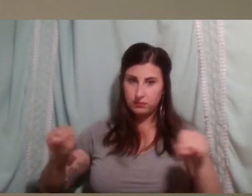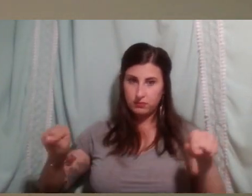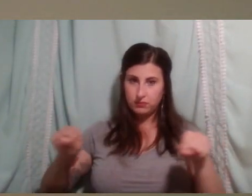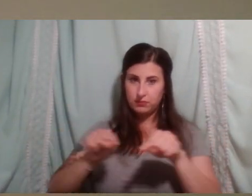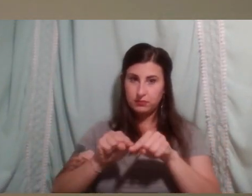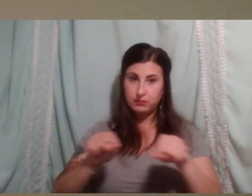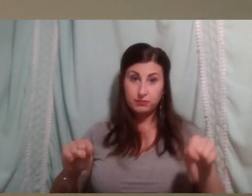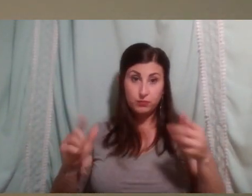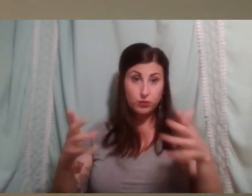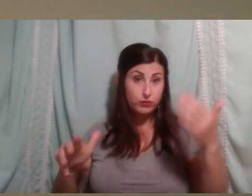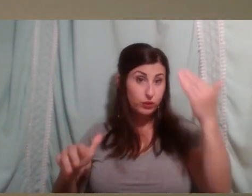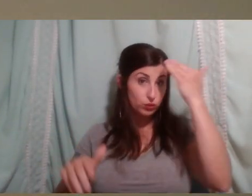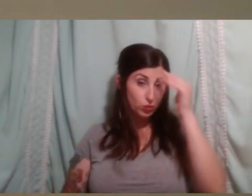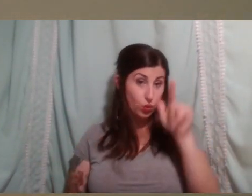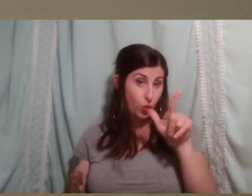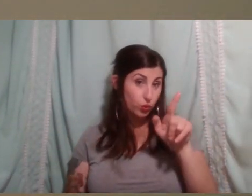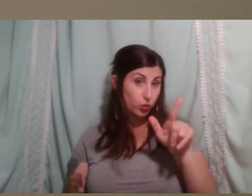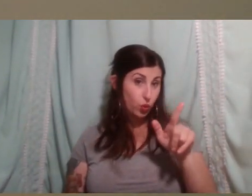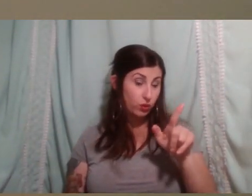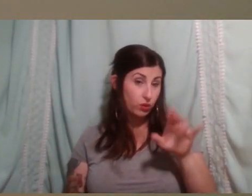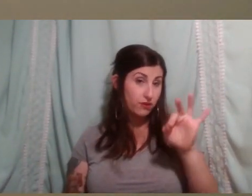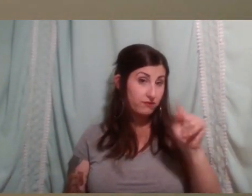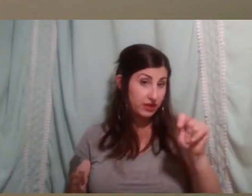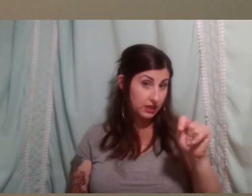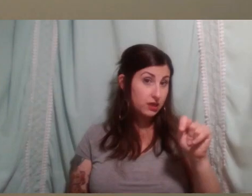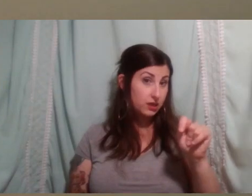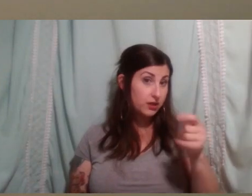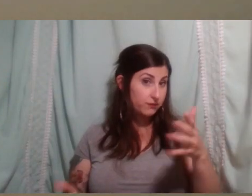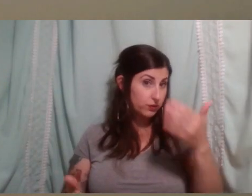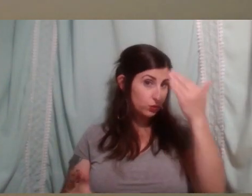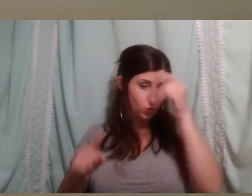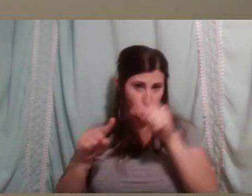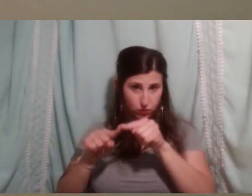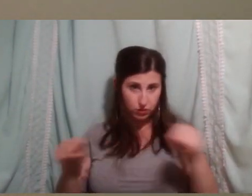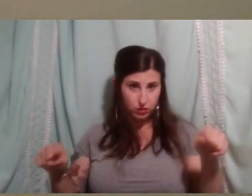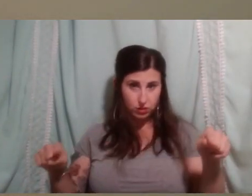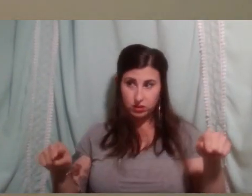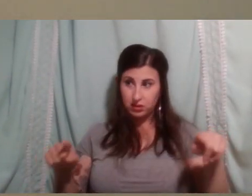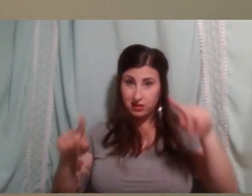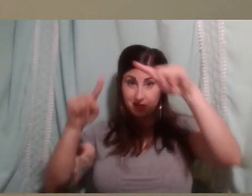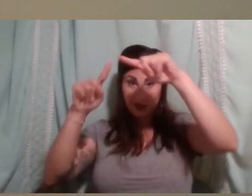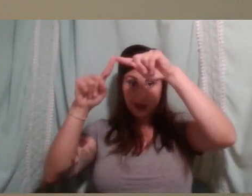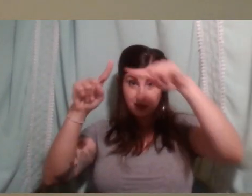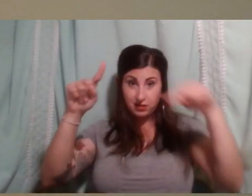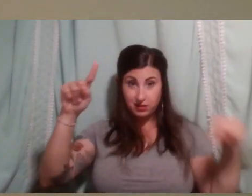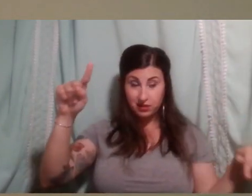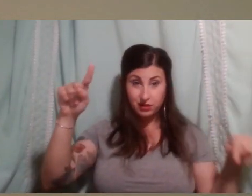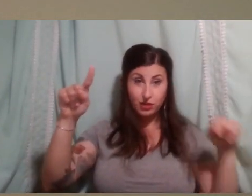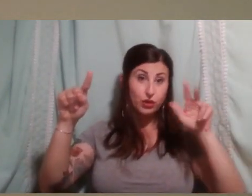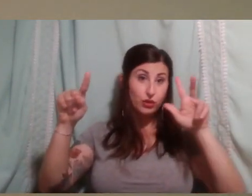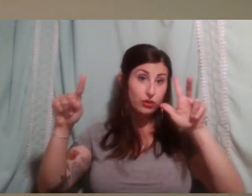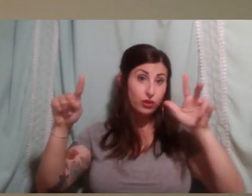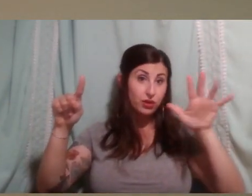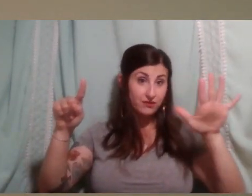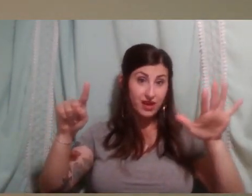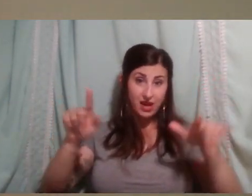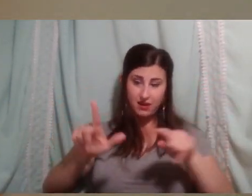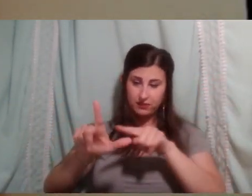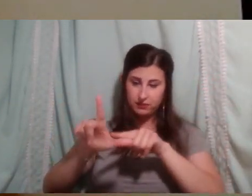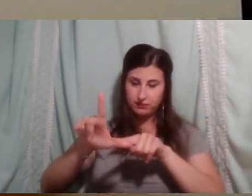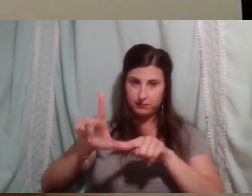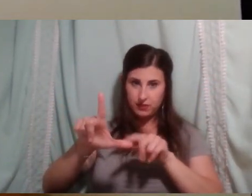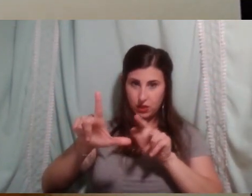And from here to here is 21 feet. this is 35